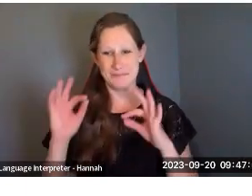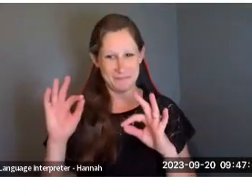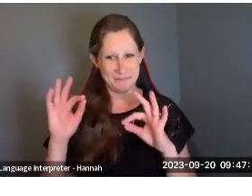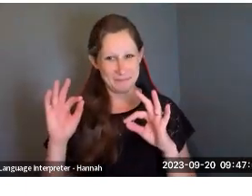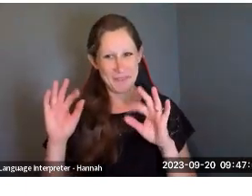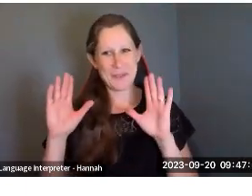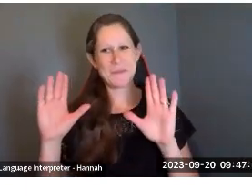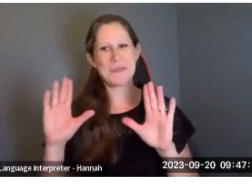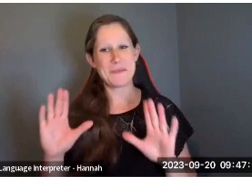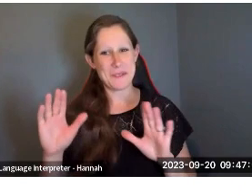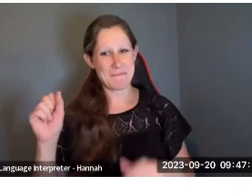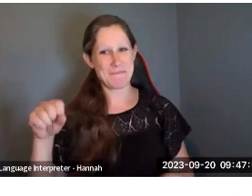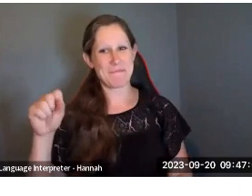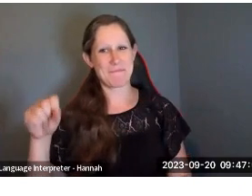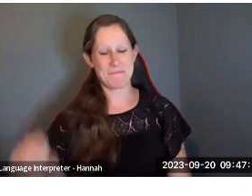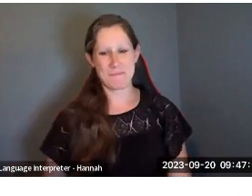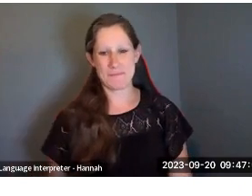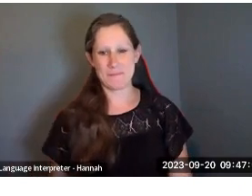wonderful.